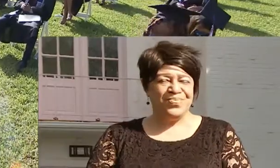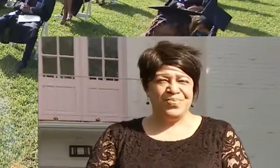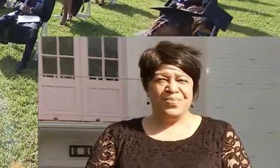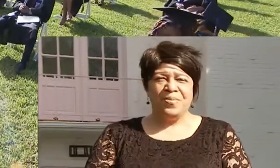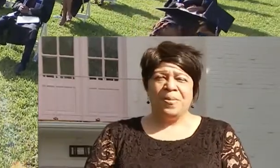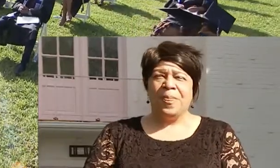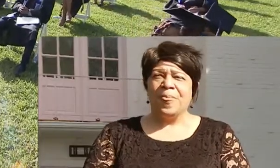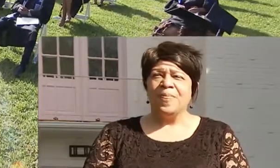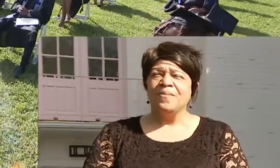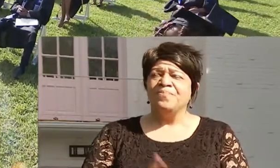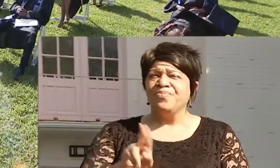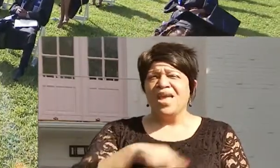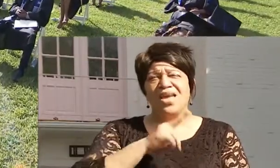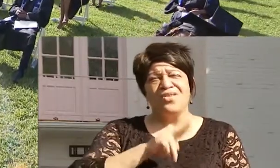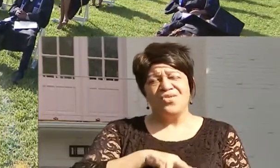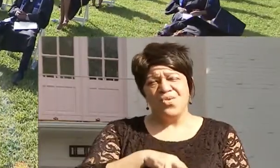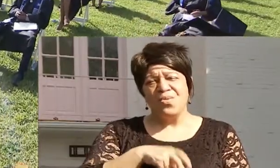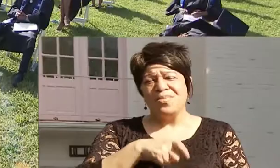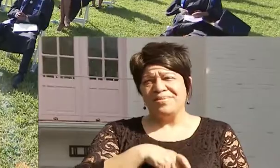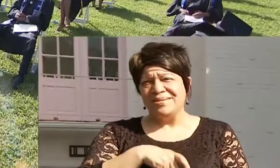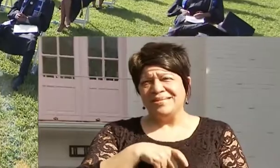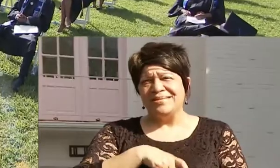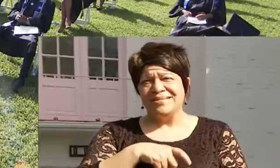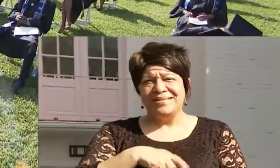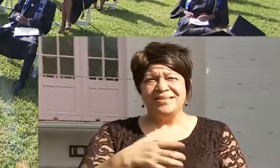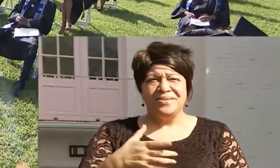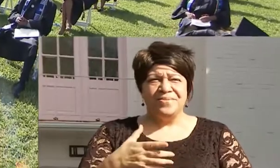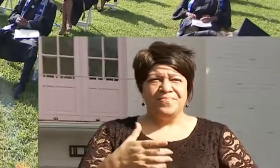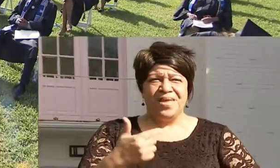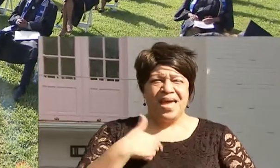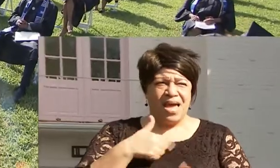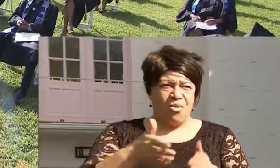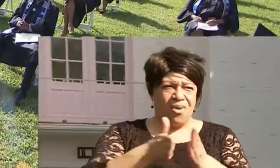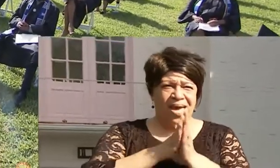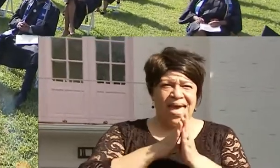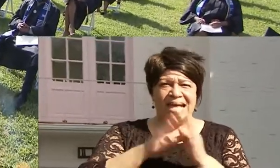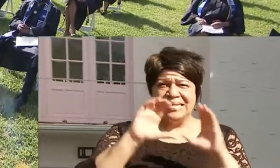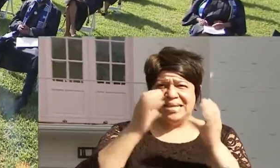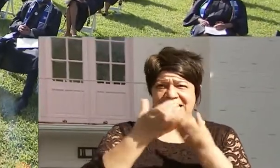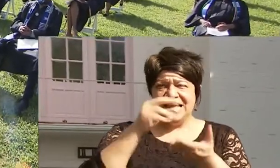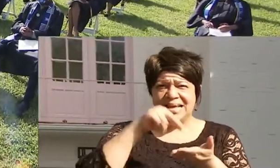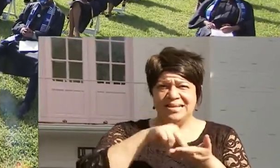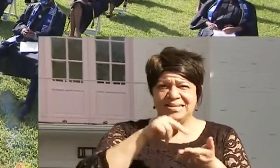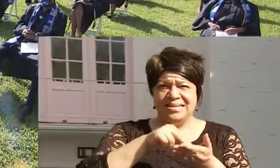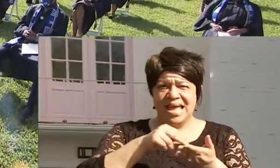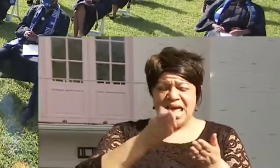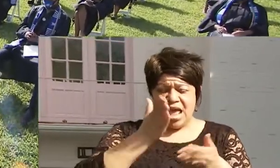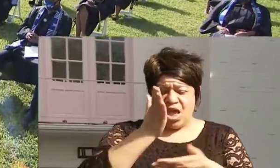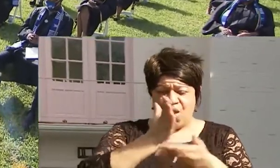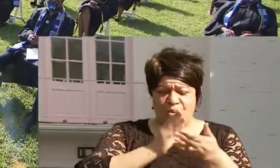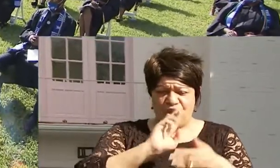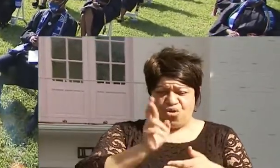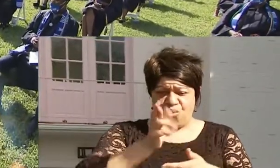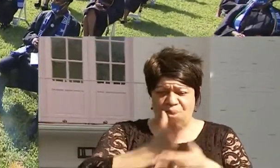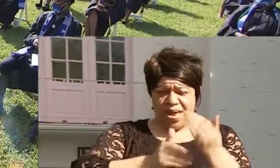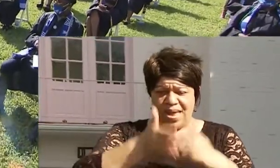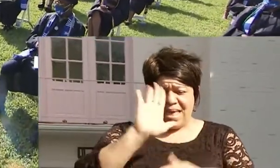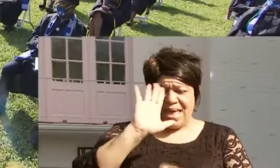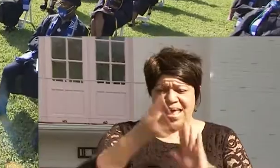In normal circumstances at this point, I would ask the graduates to stand and raise their right hand and repeat after me.